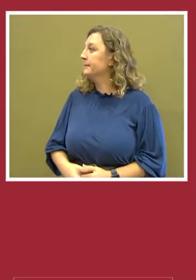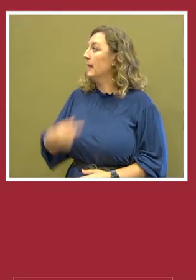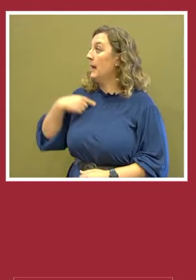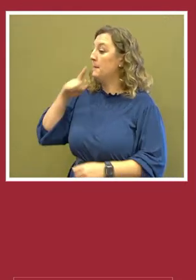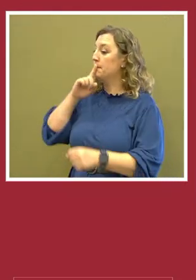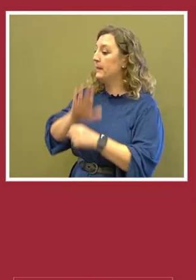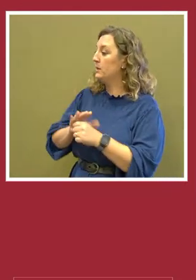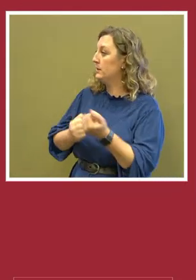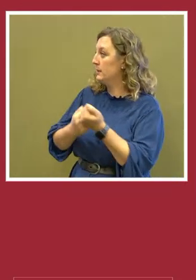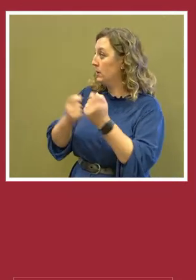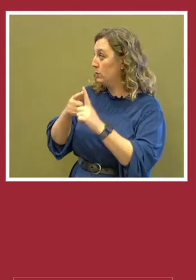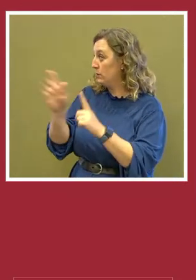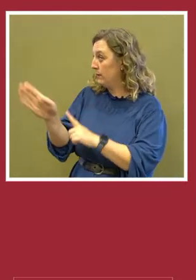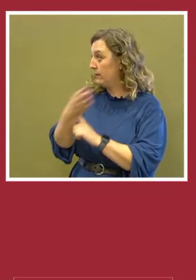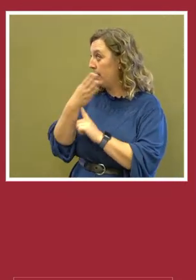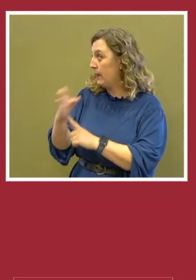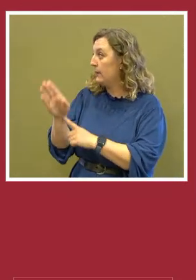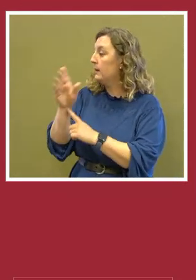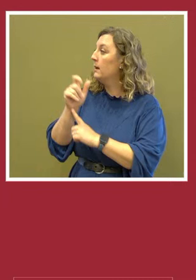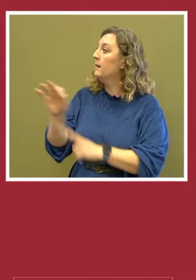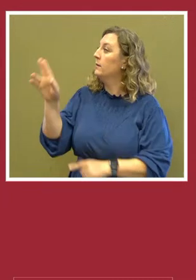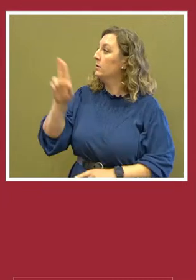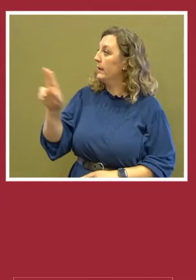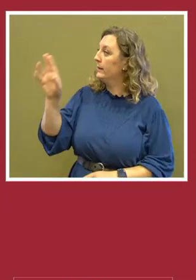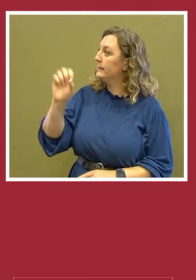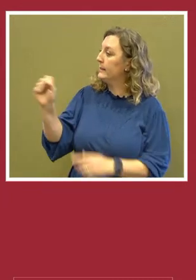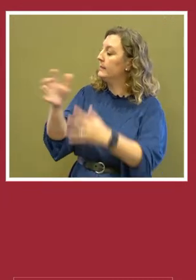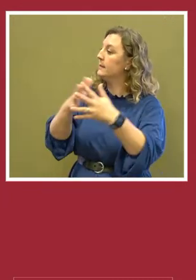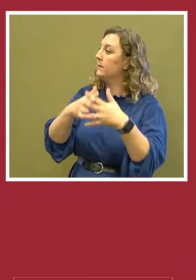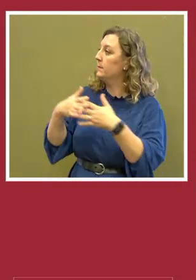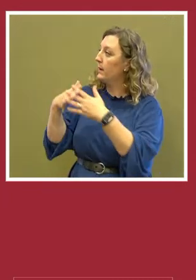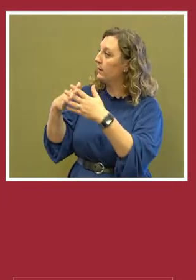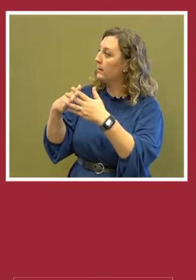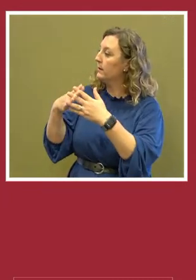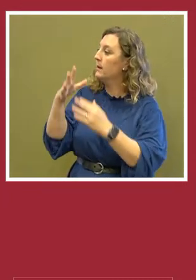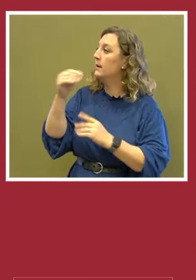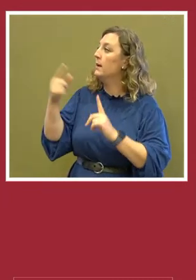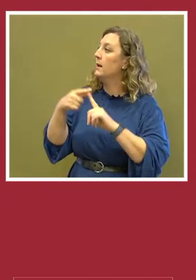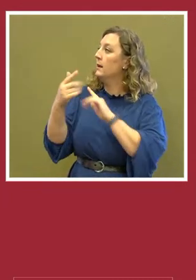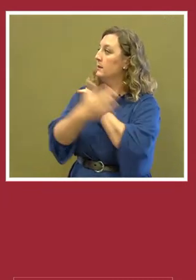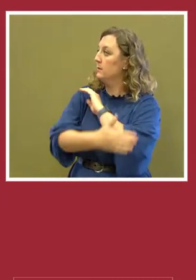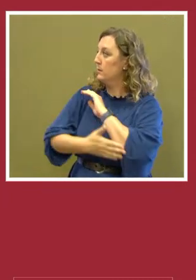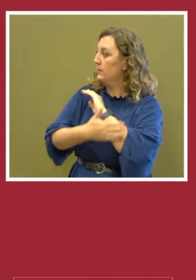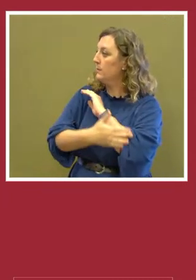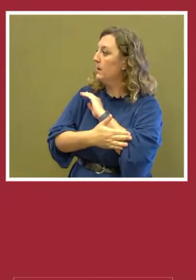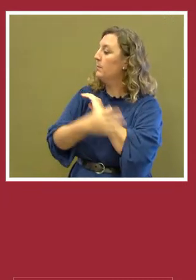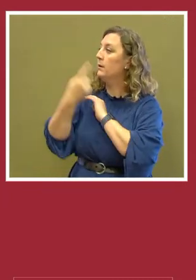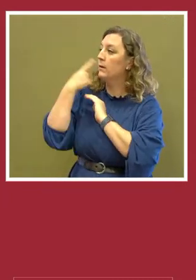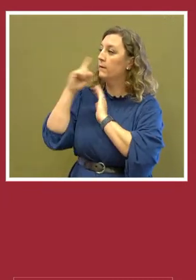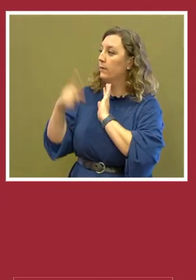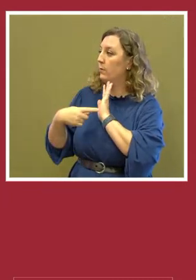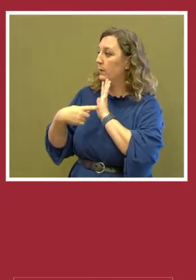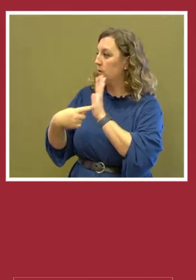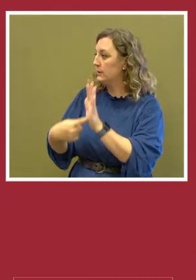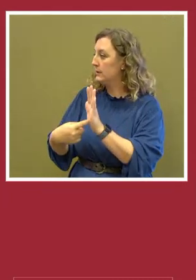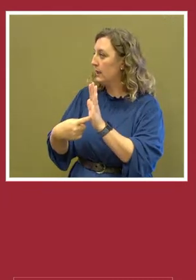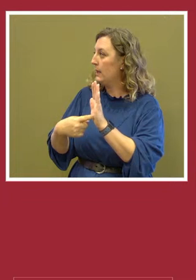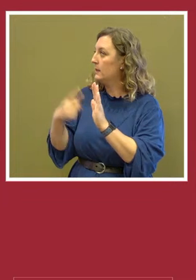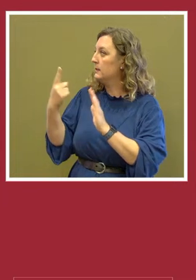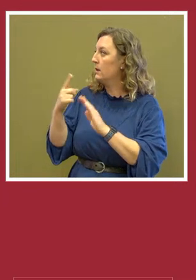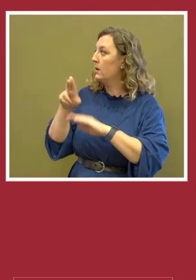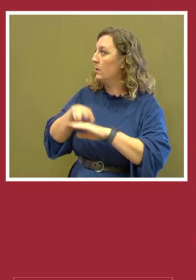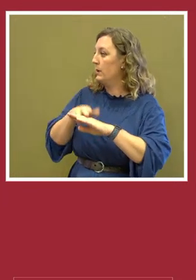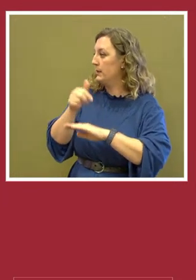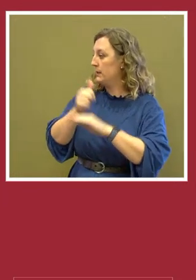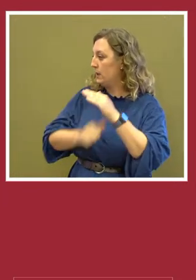I pledge allegiance to the flag of the United States of America and to the republic for which it